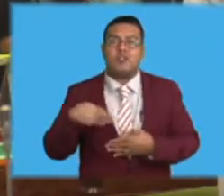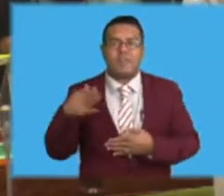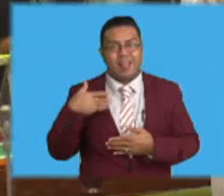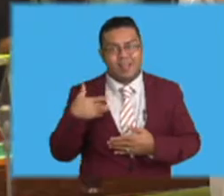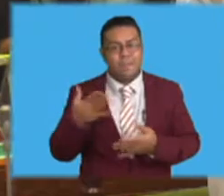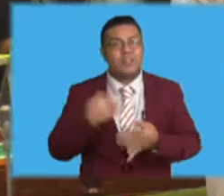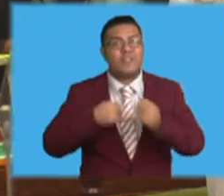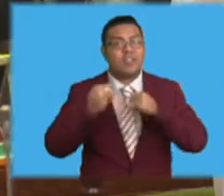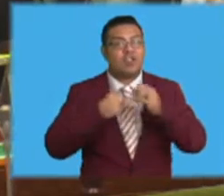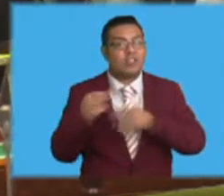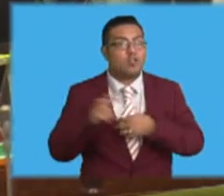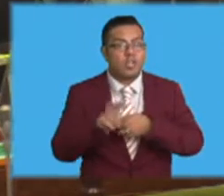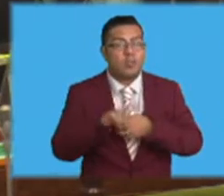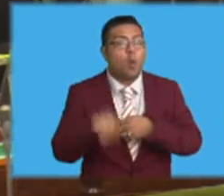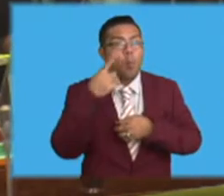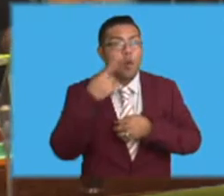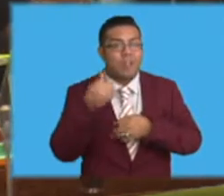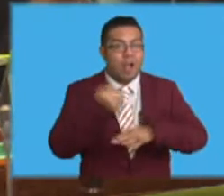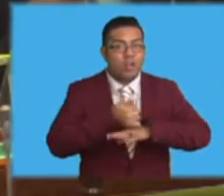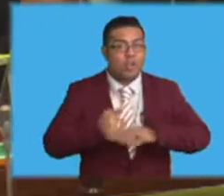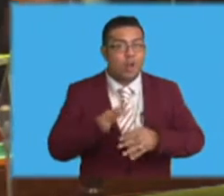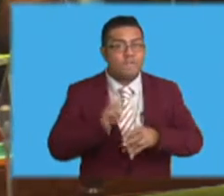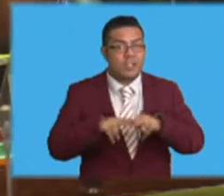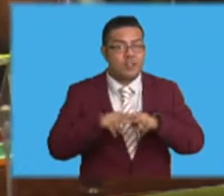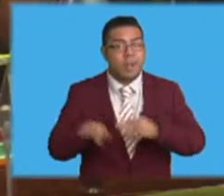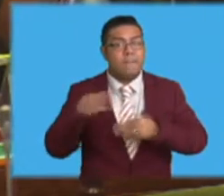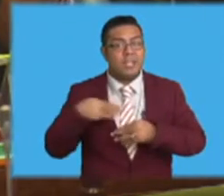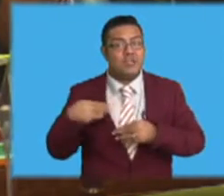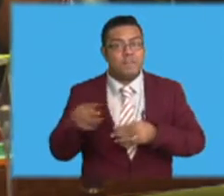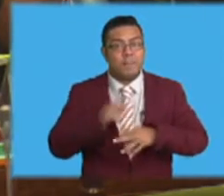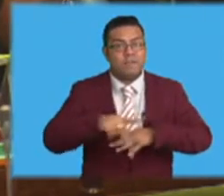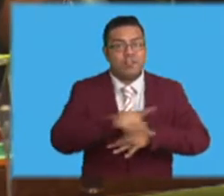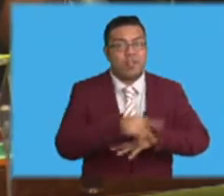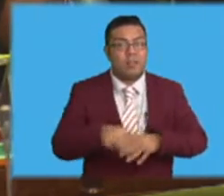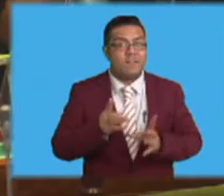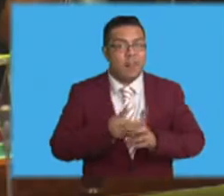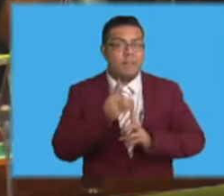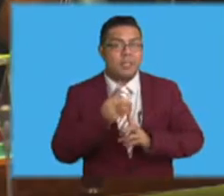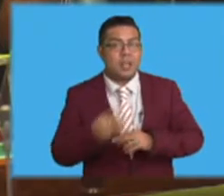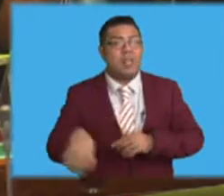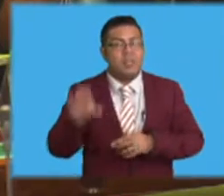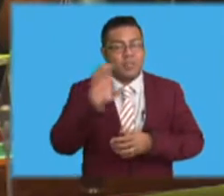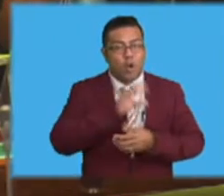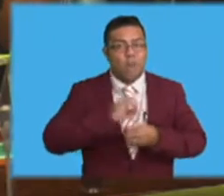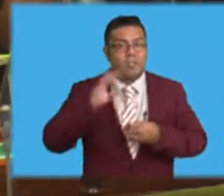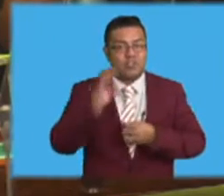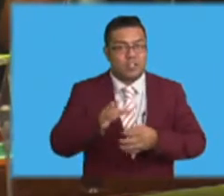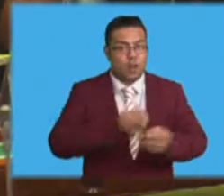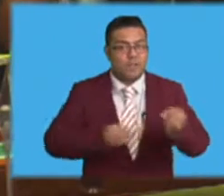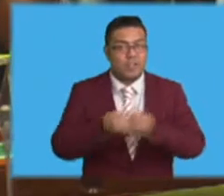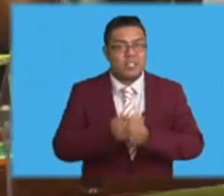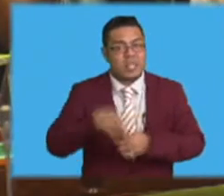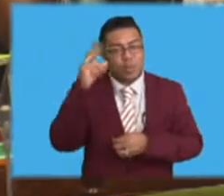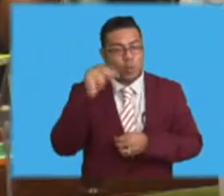Infrastructure and Transport, Water Authority of Fiji, Ministry of Provincial Development, Commissioner Central Division's Office, Ethiopia Affairs in